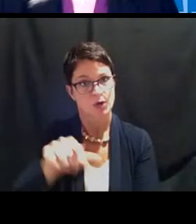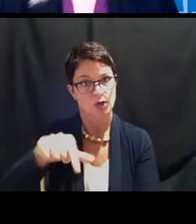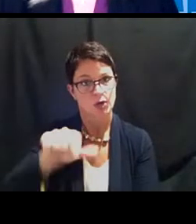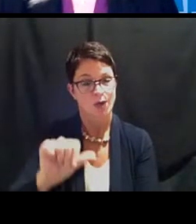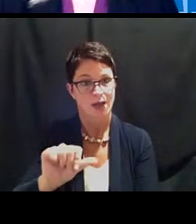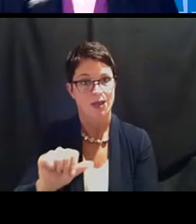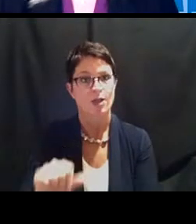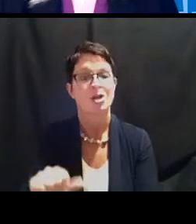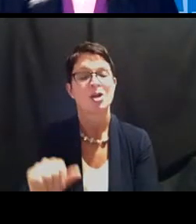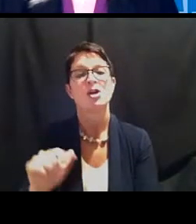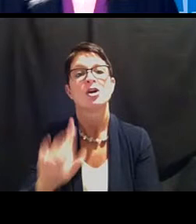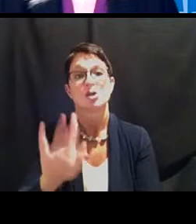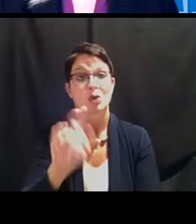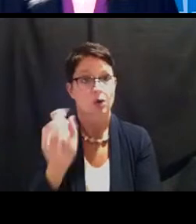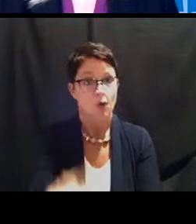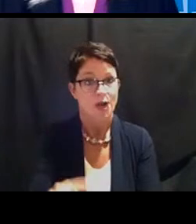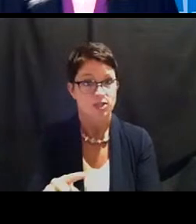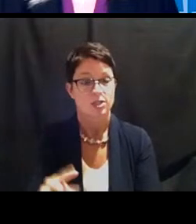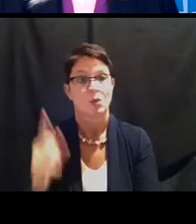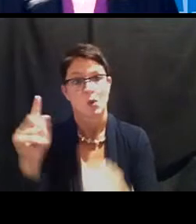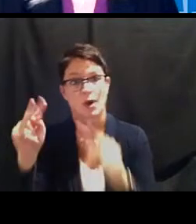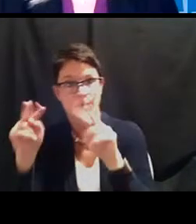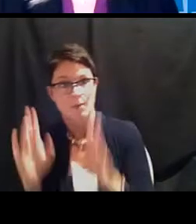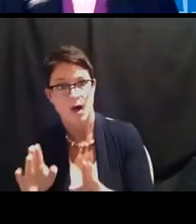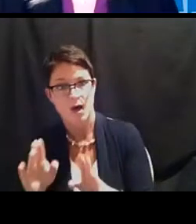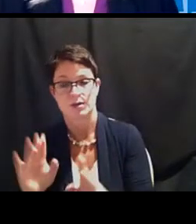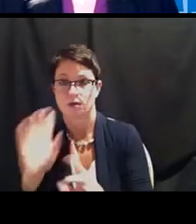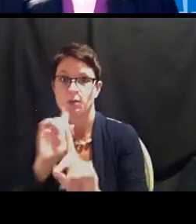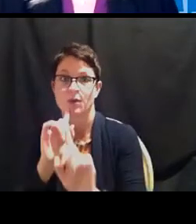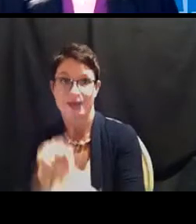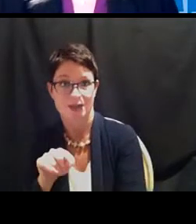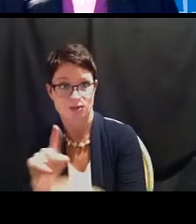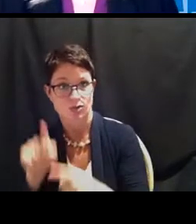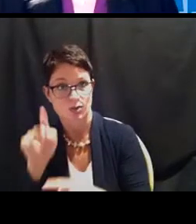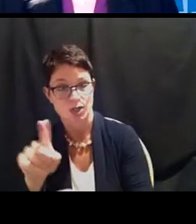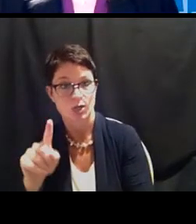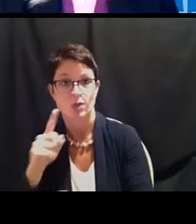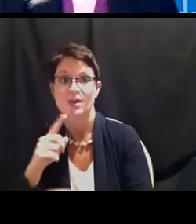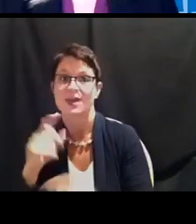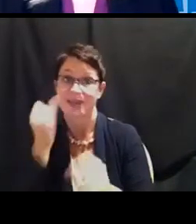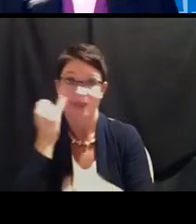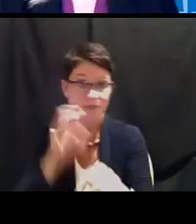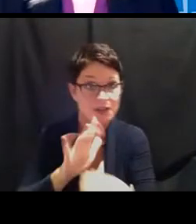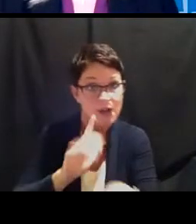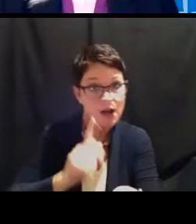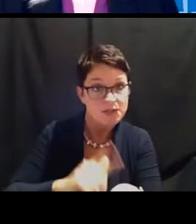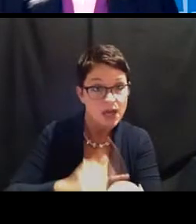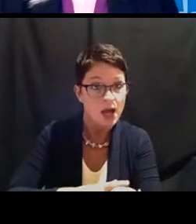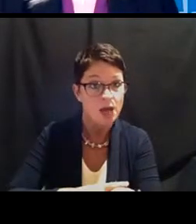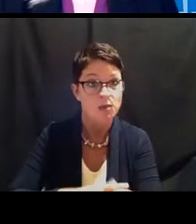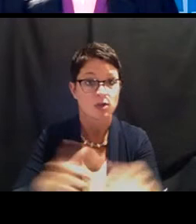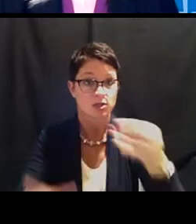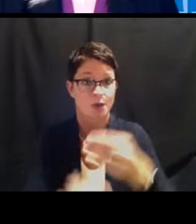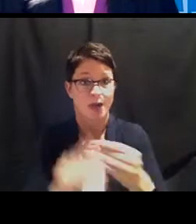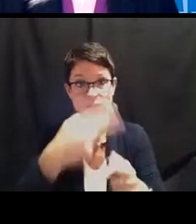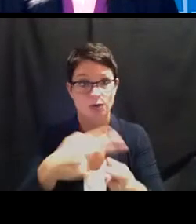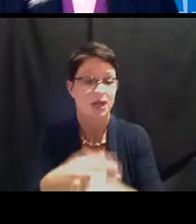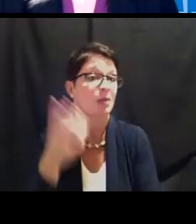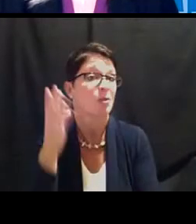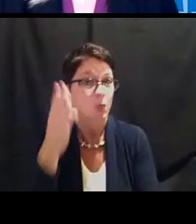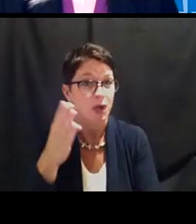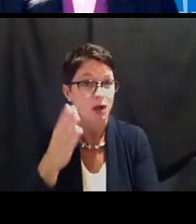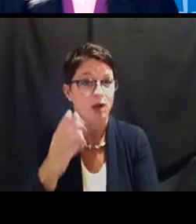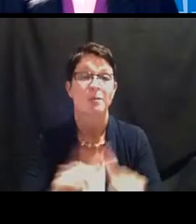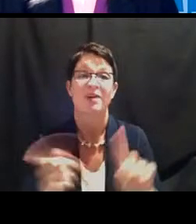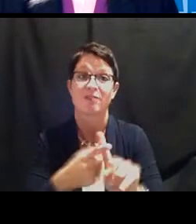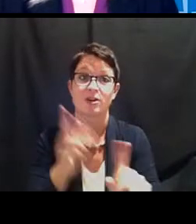the monitors. If there is time to accommodate additional speakers, we will call your name after